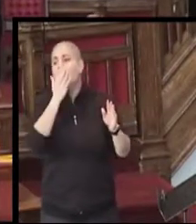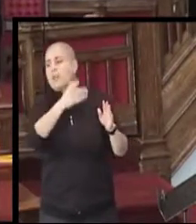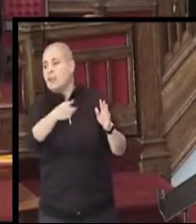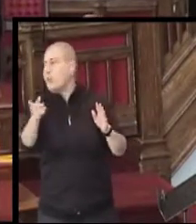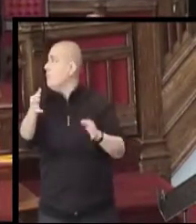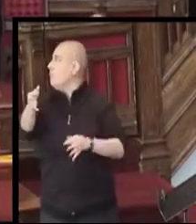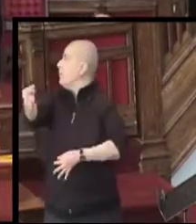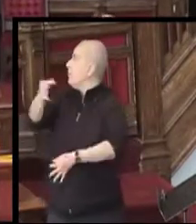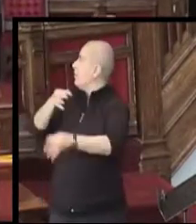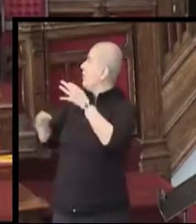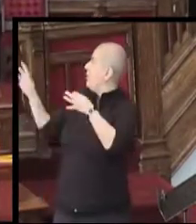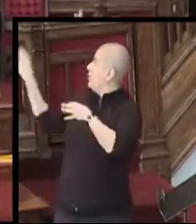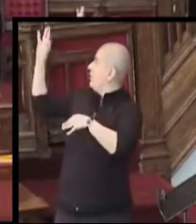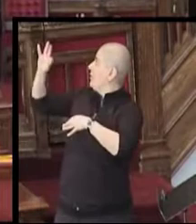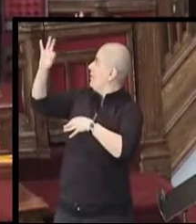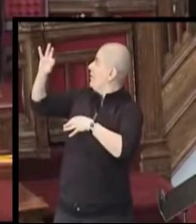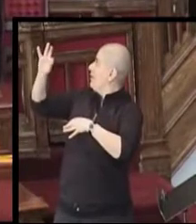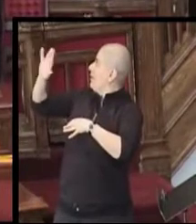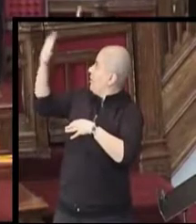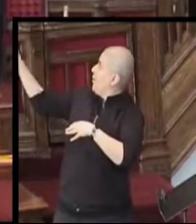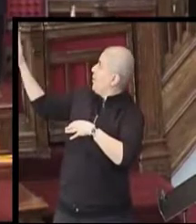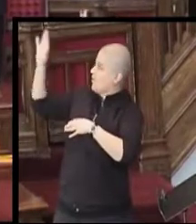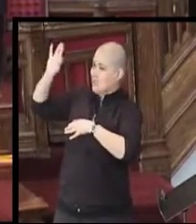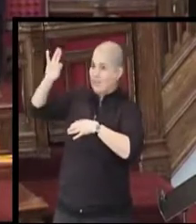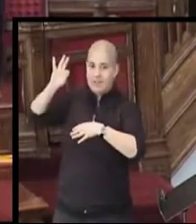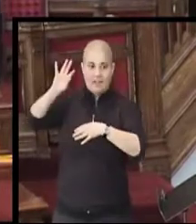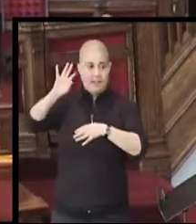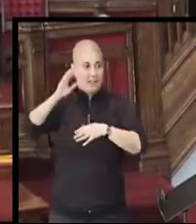preaching your sermon instead of me preaching your sermon last week. So thank you.